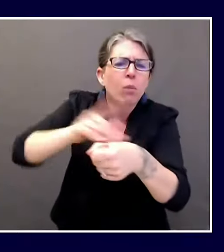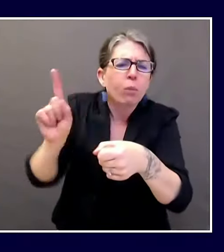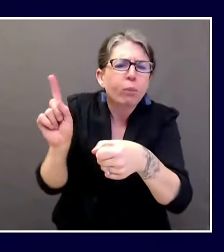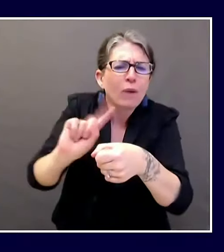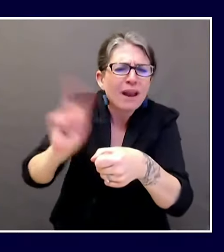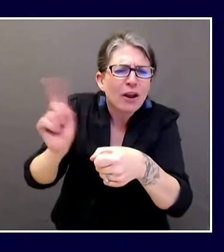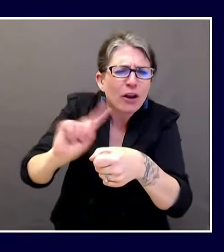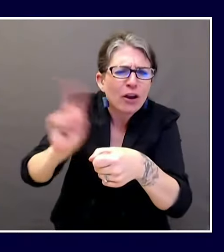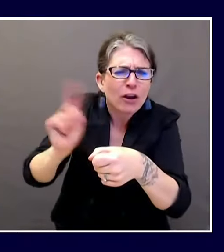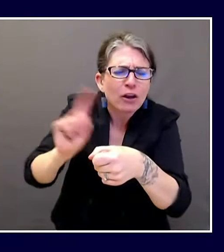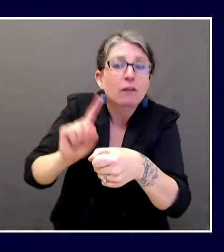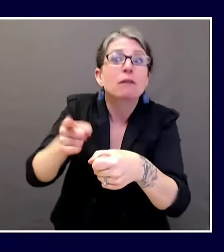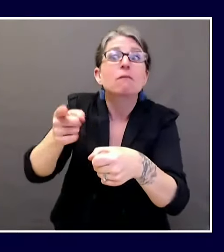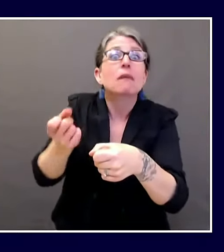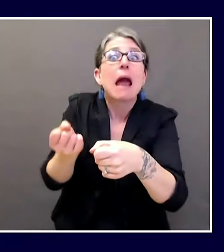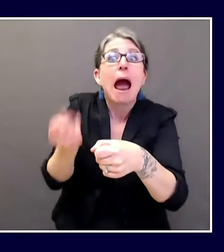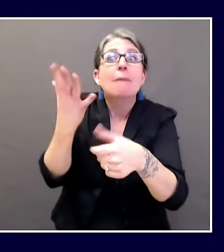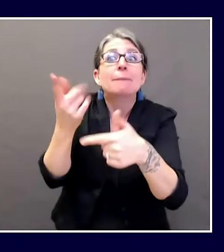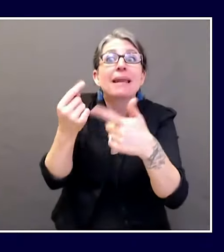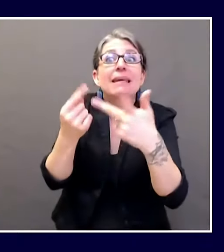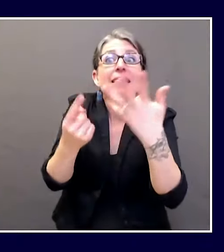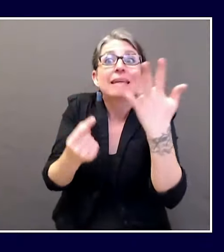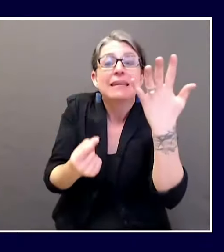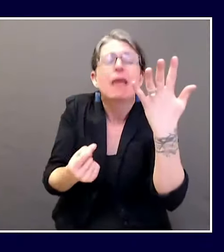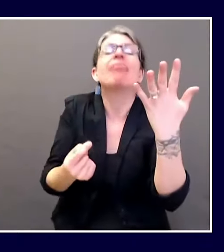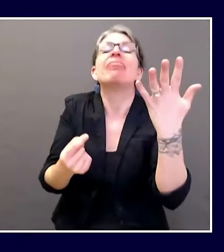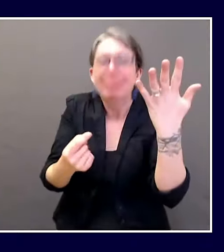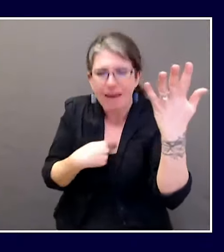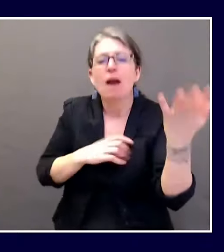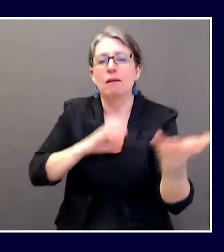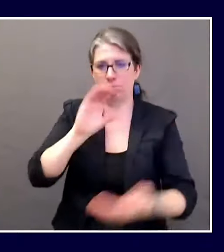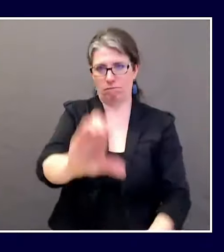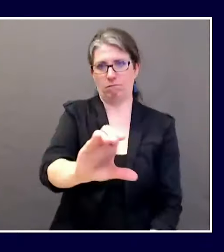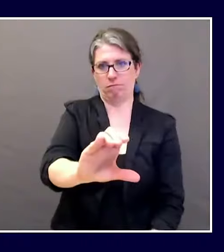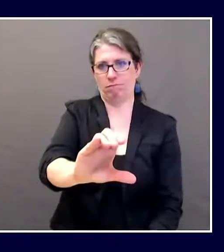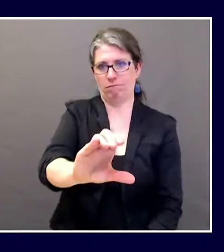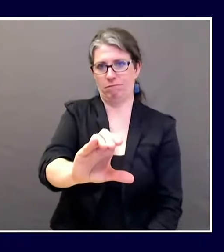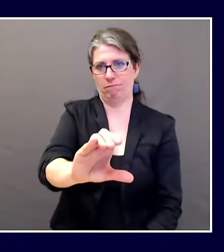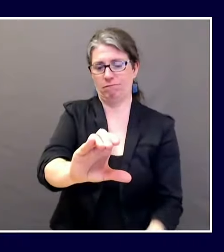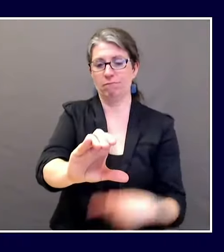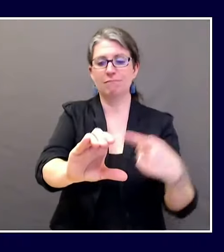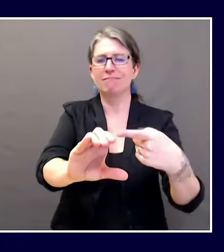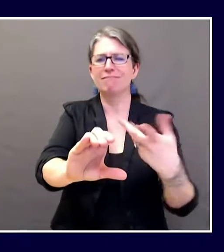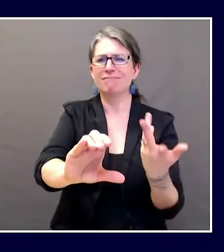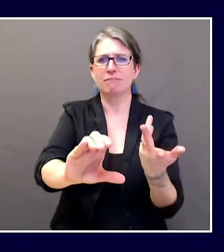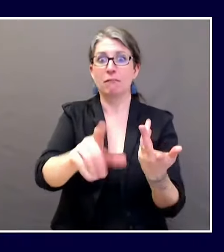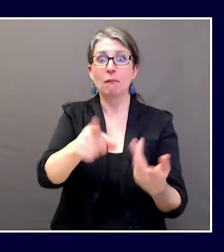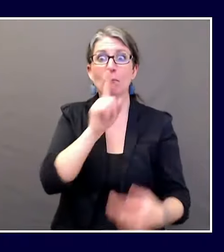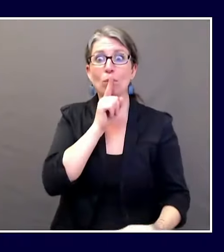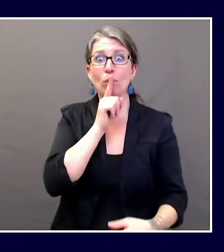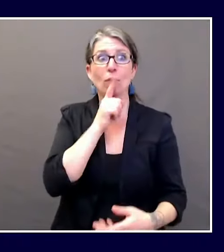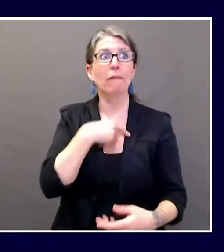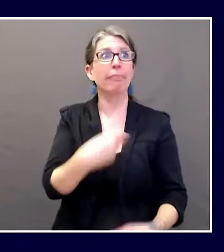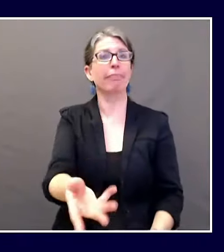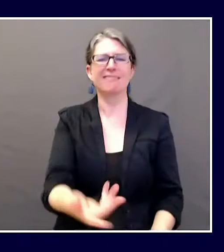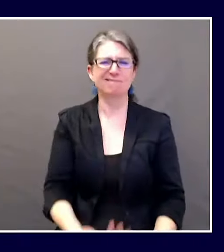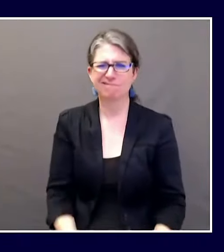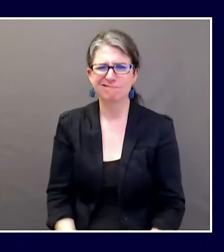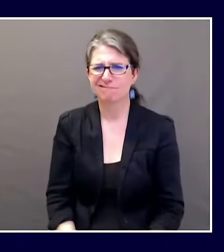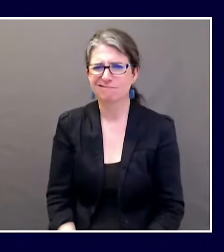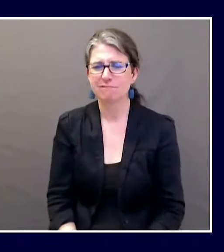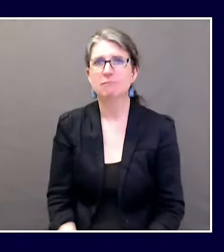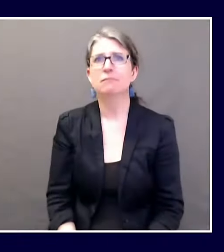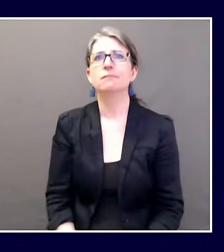not the other way around. Okay, and then my final question was, I know that early on in the vaccination efforts, there were times when